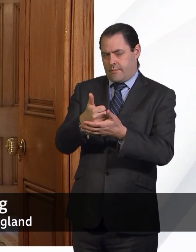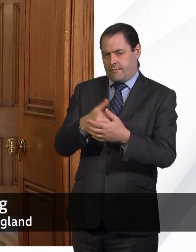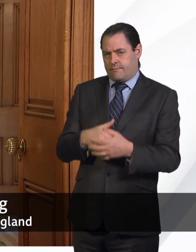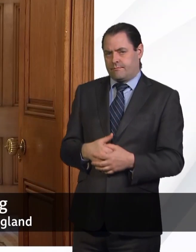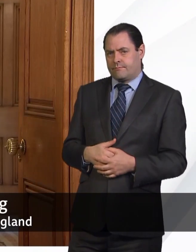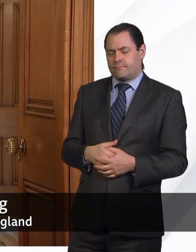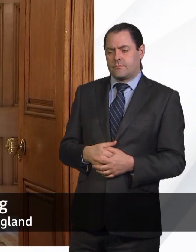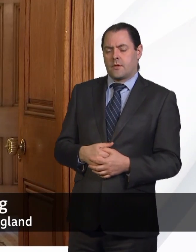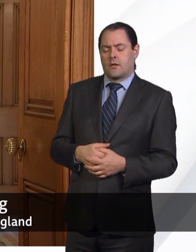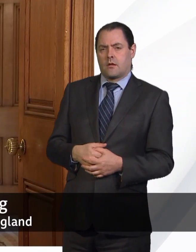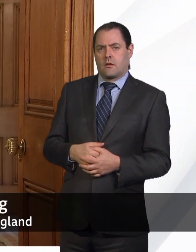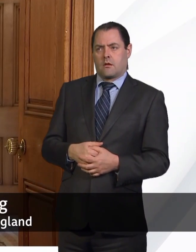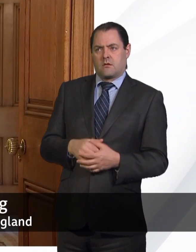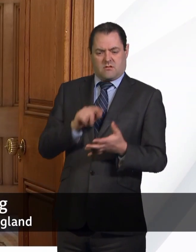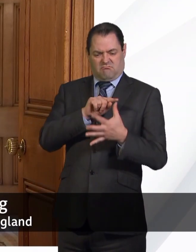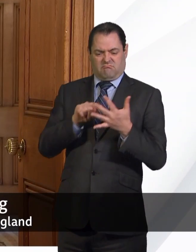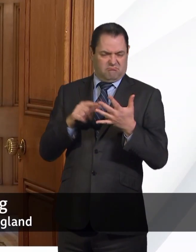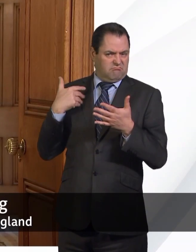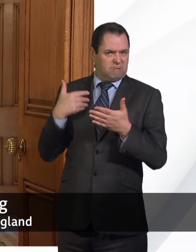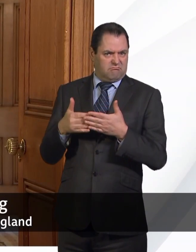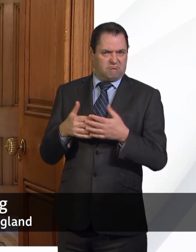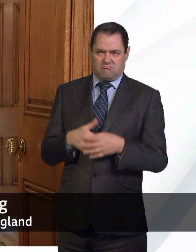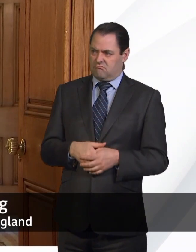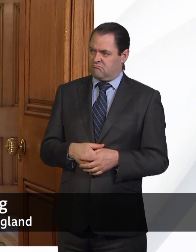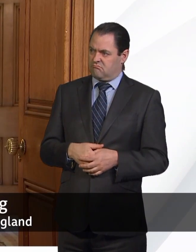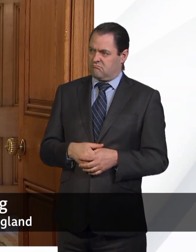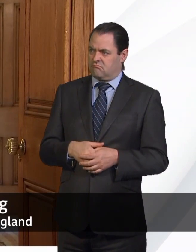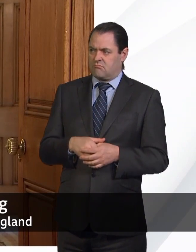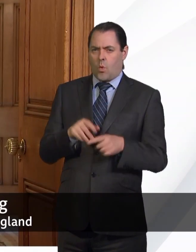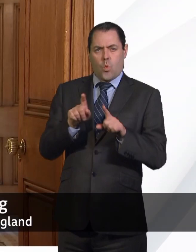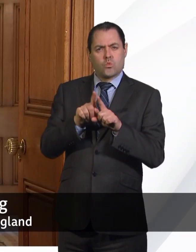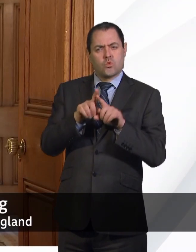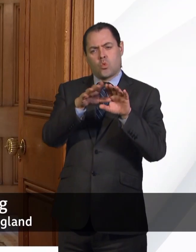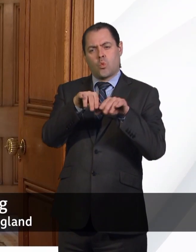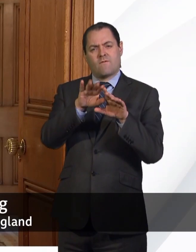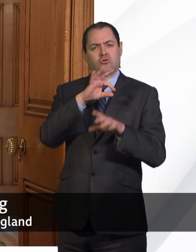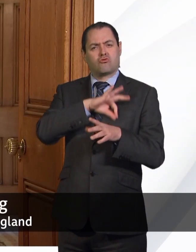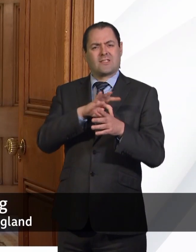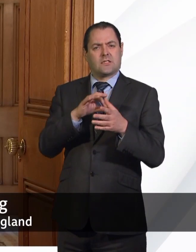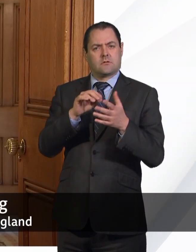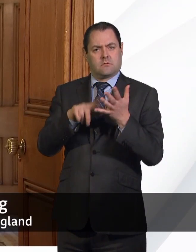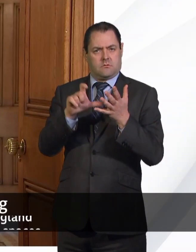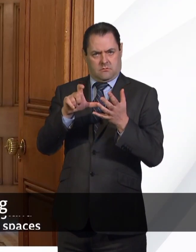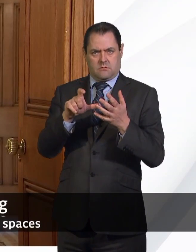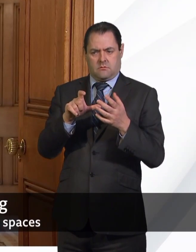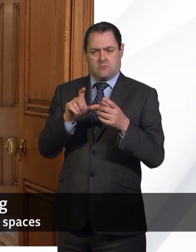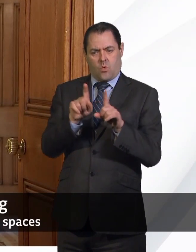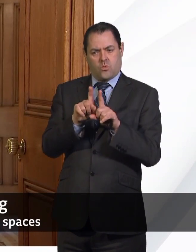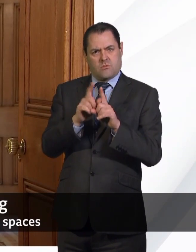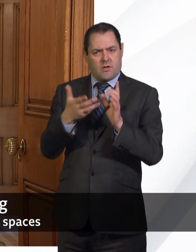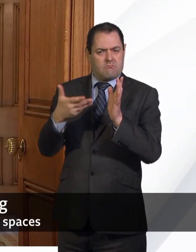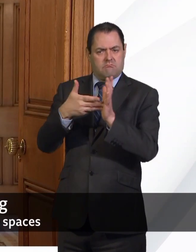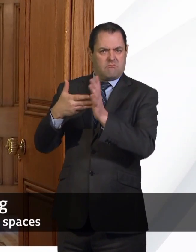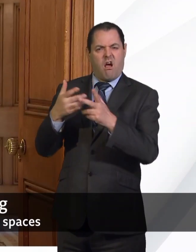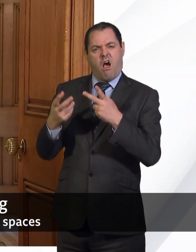I just remind you of what we've done to increase universal credit and other